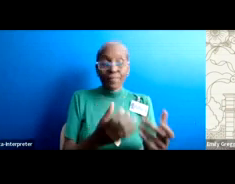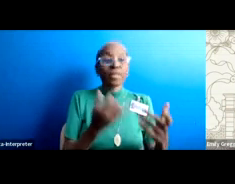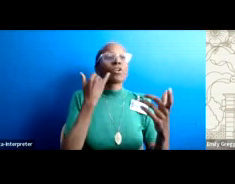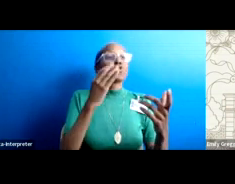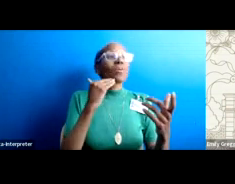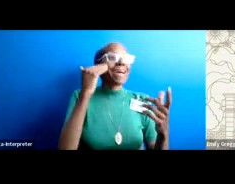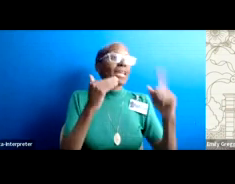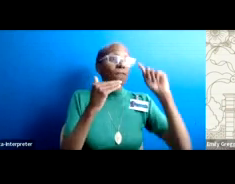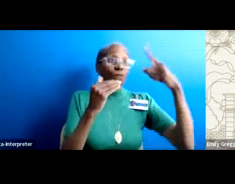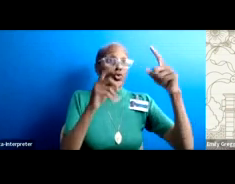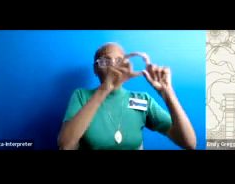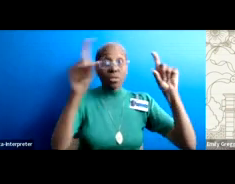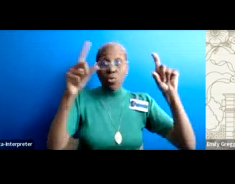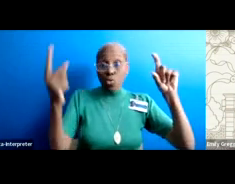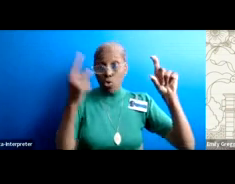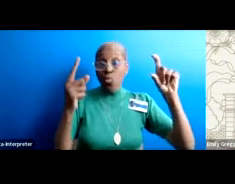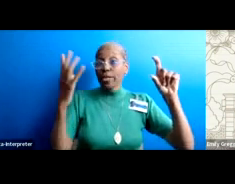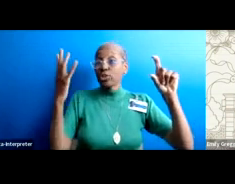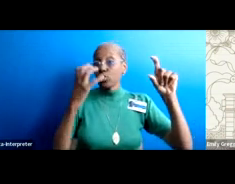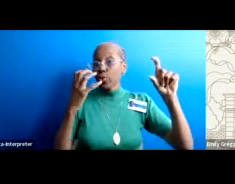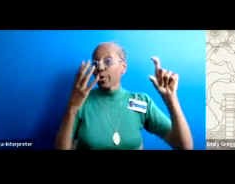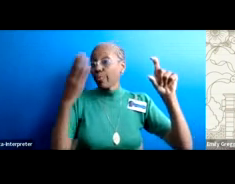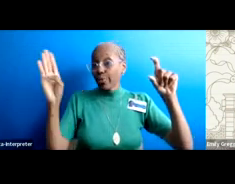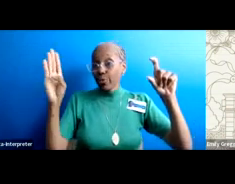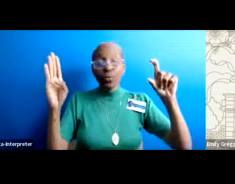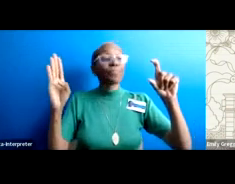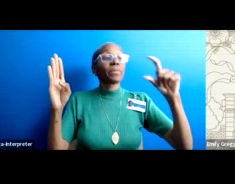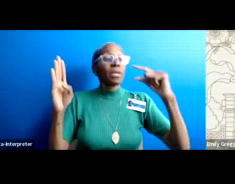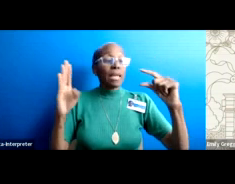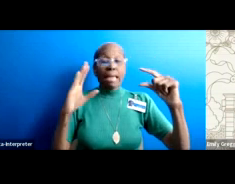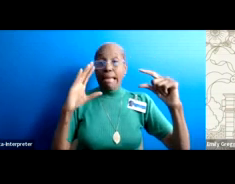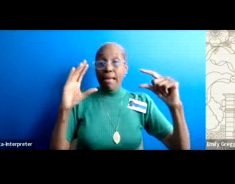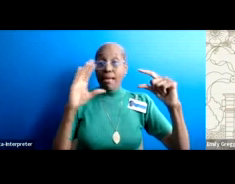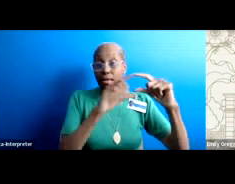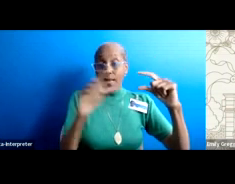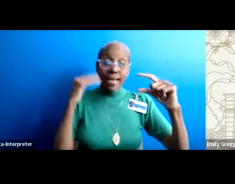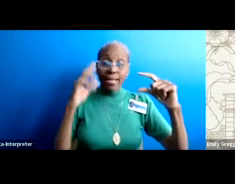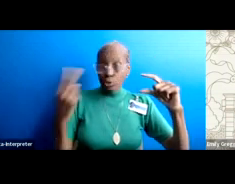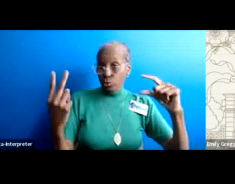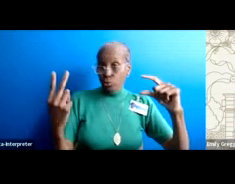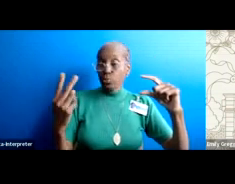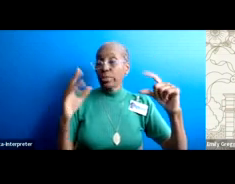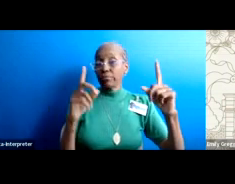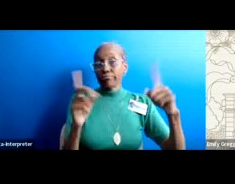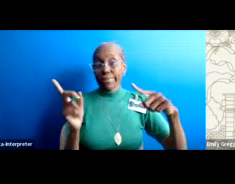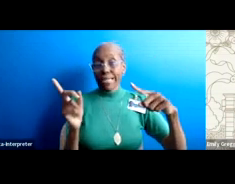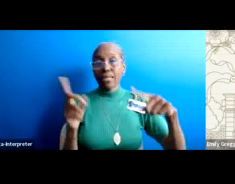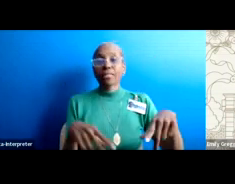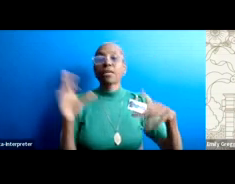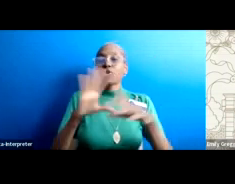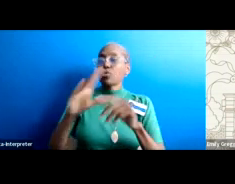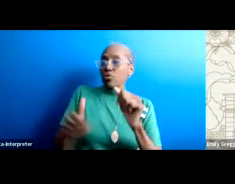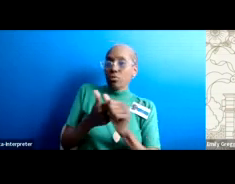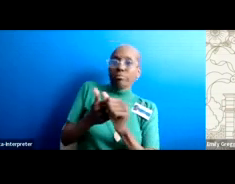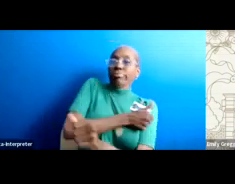want your heading 1 to always be a dark blue, if you want your heading 2s to always be in italics, do that on the back